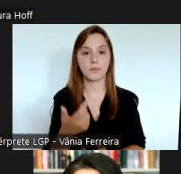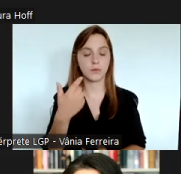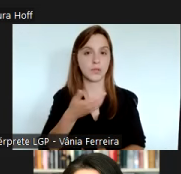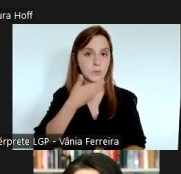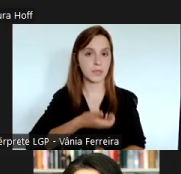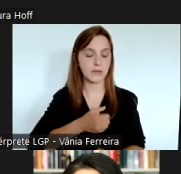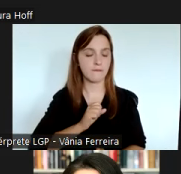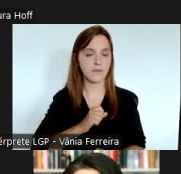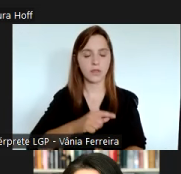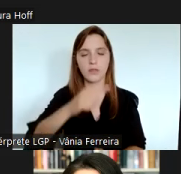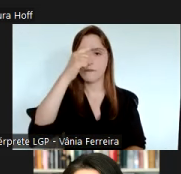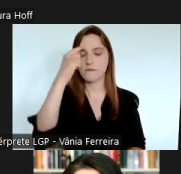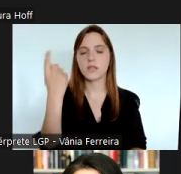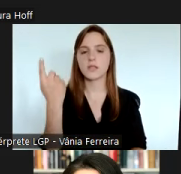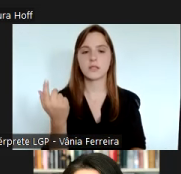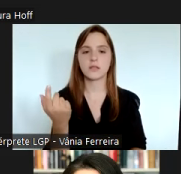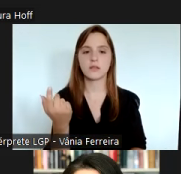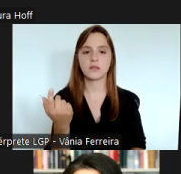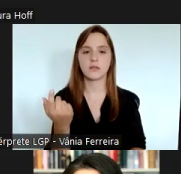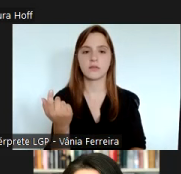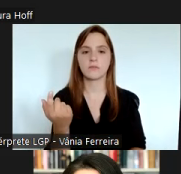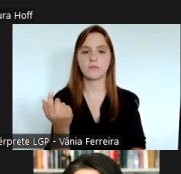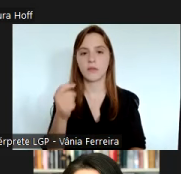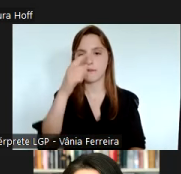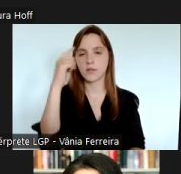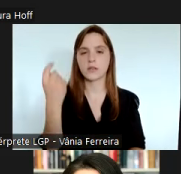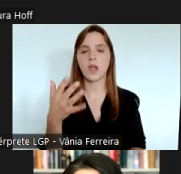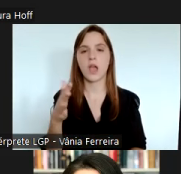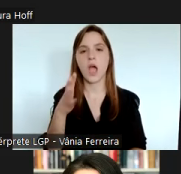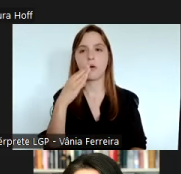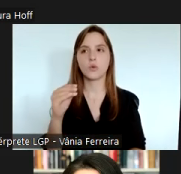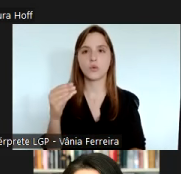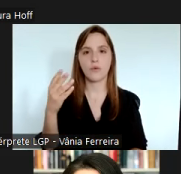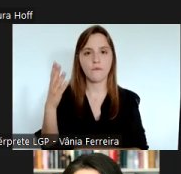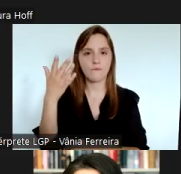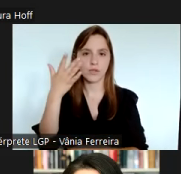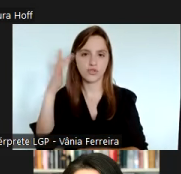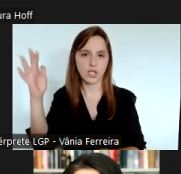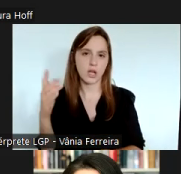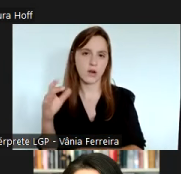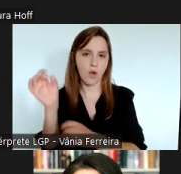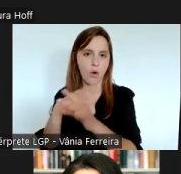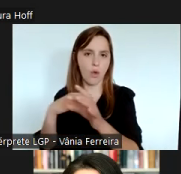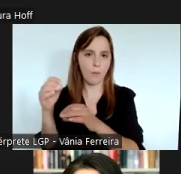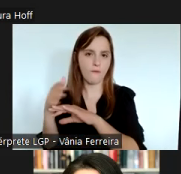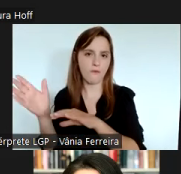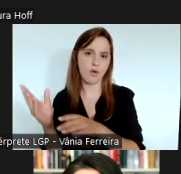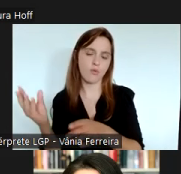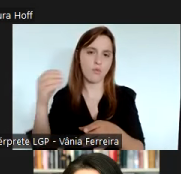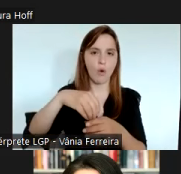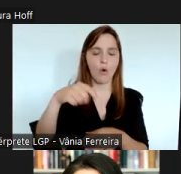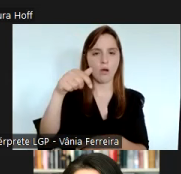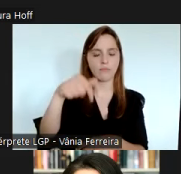difficult, especially for students from outside Europe, to come to Germany